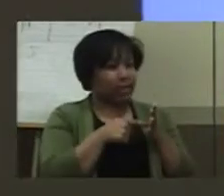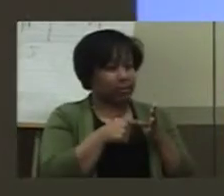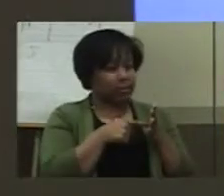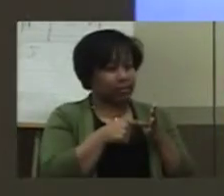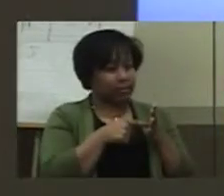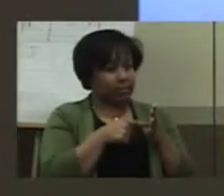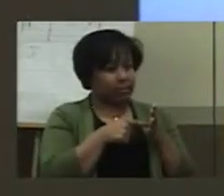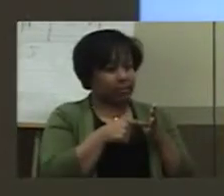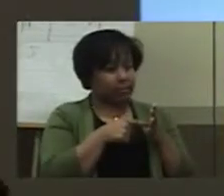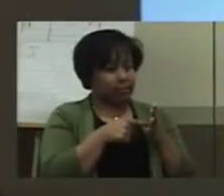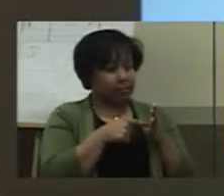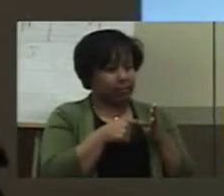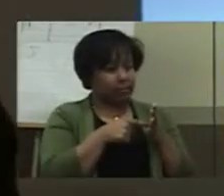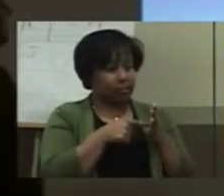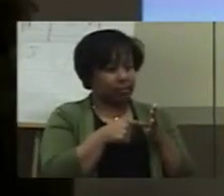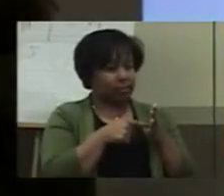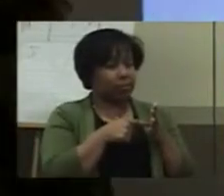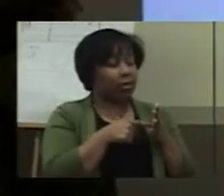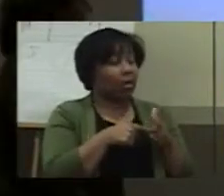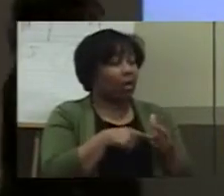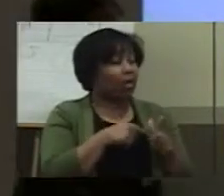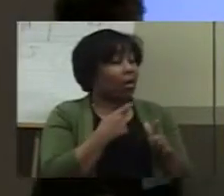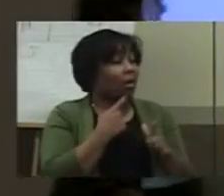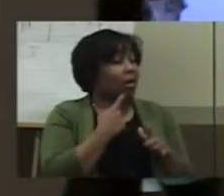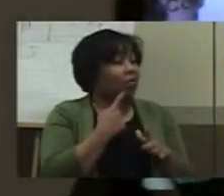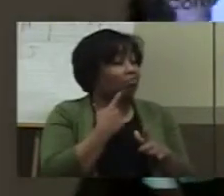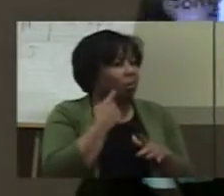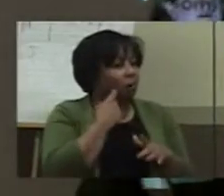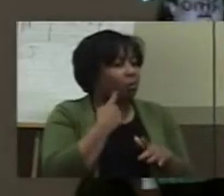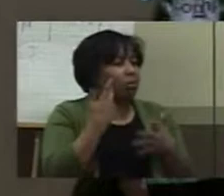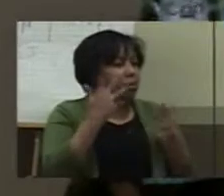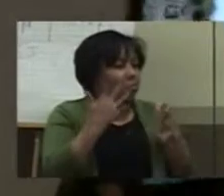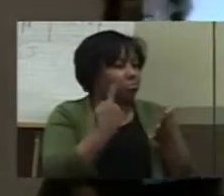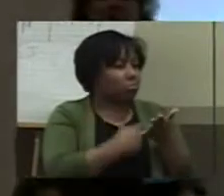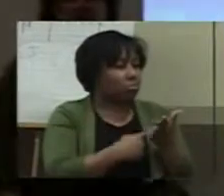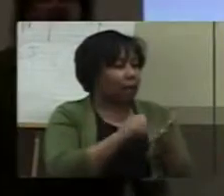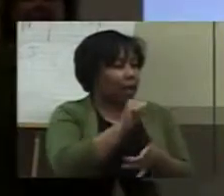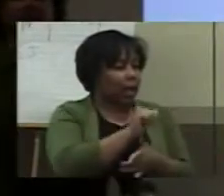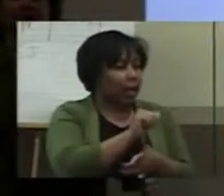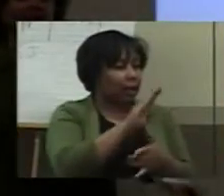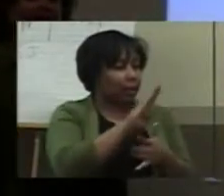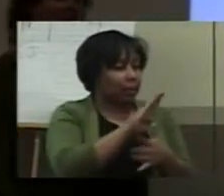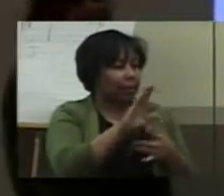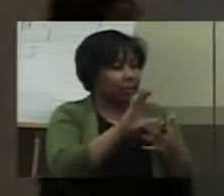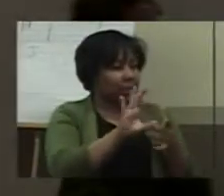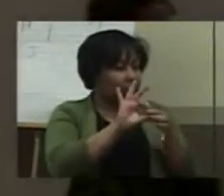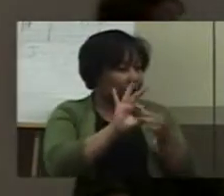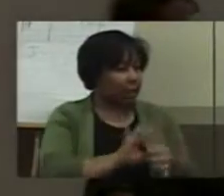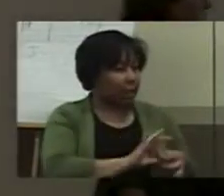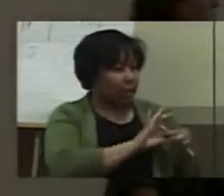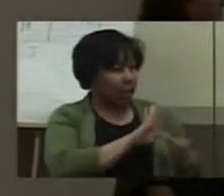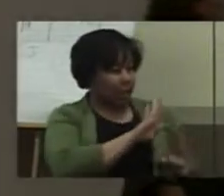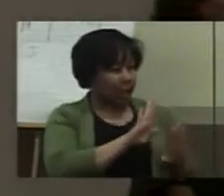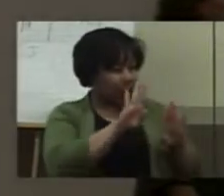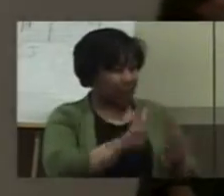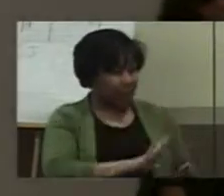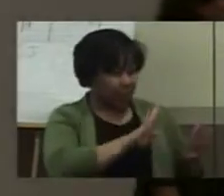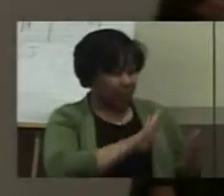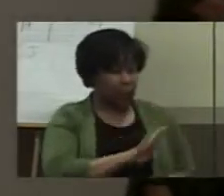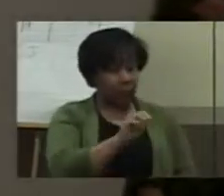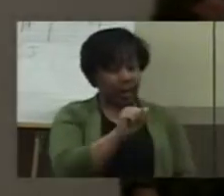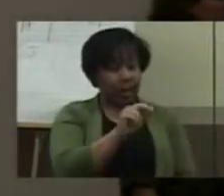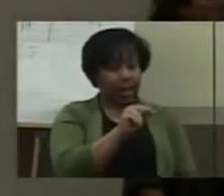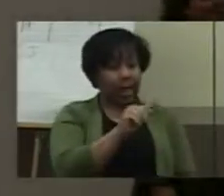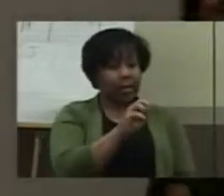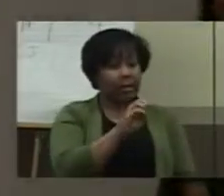right. We've talked earlier about the A, the B, and the C of the behavior. Okay? The